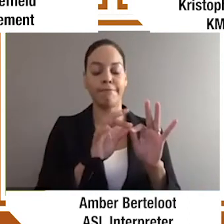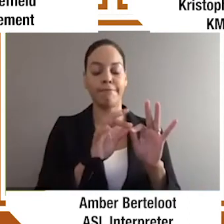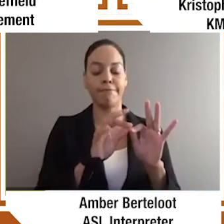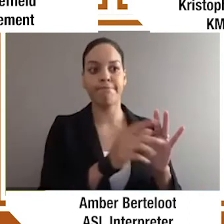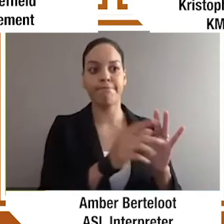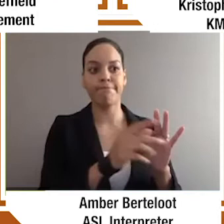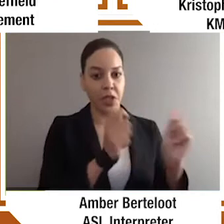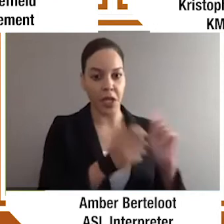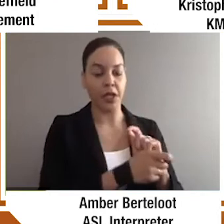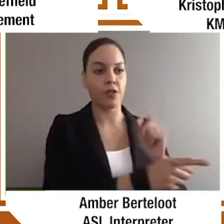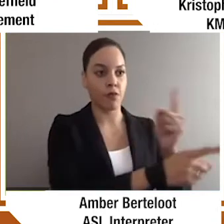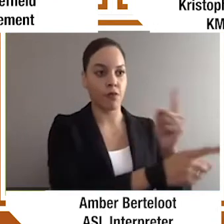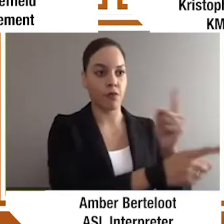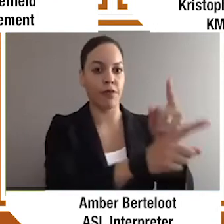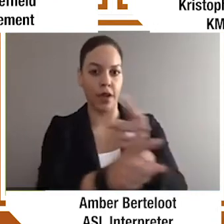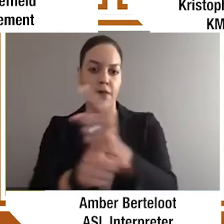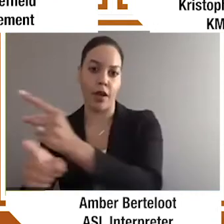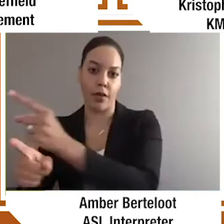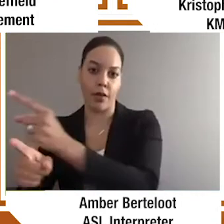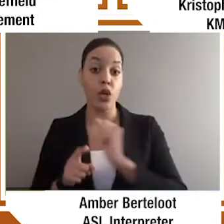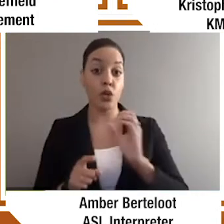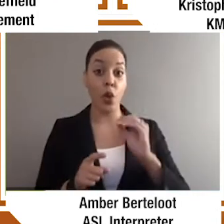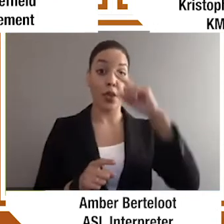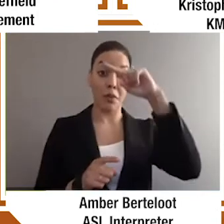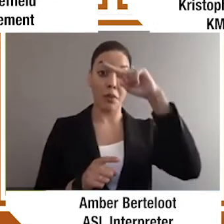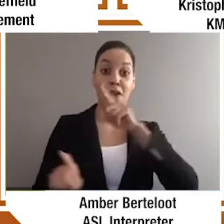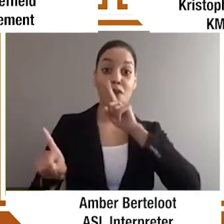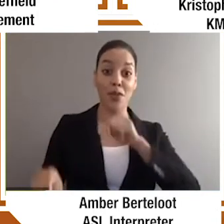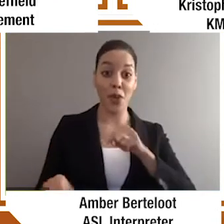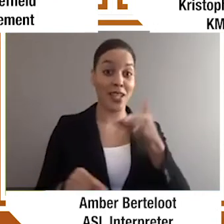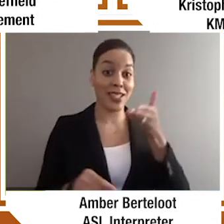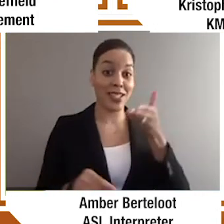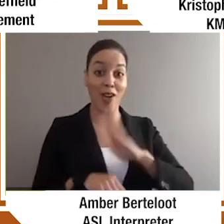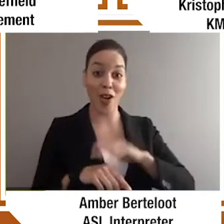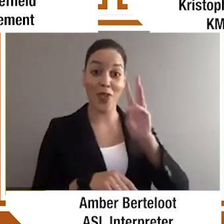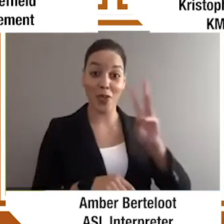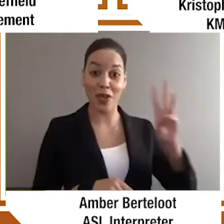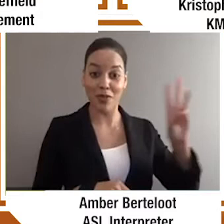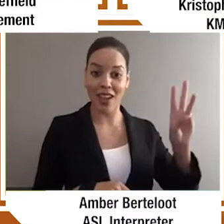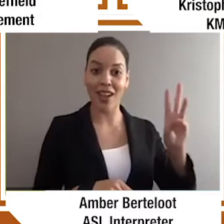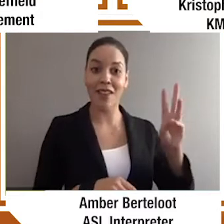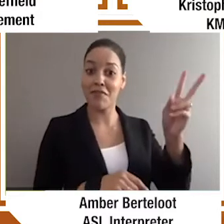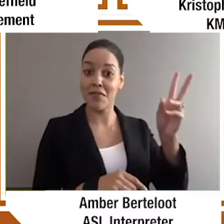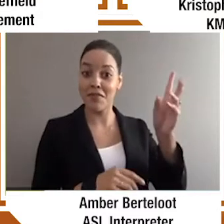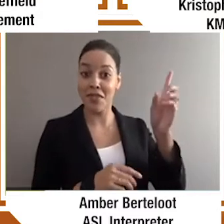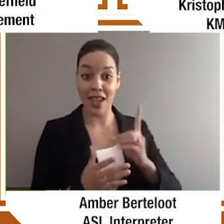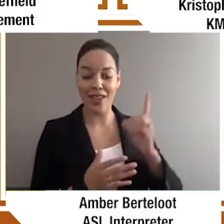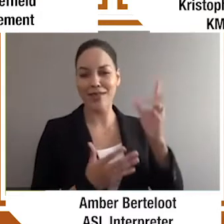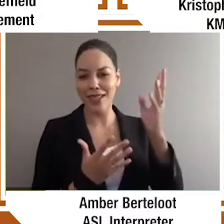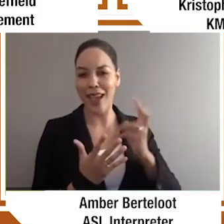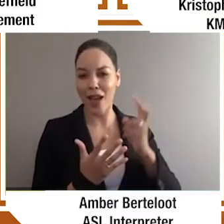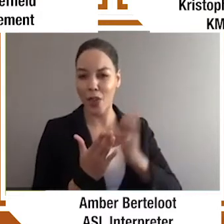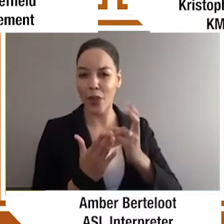our website. Download it. You know, read about the companies. It's only a sampling,